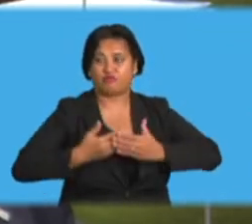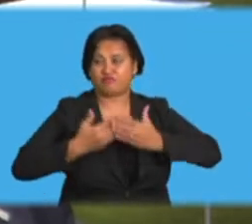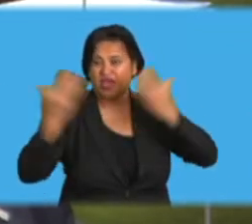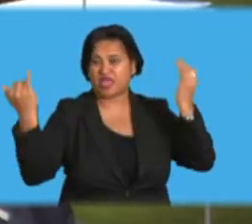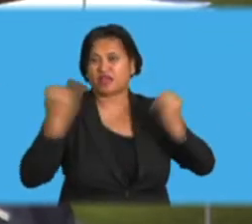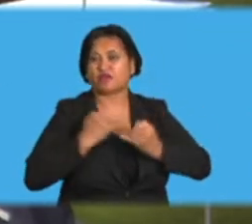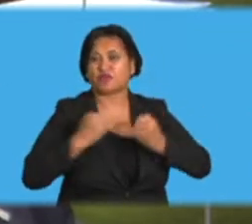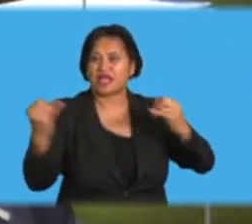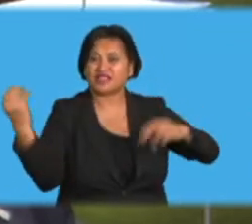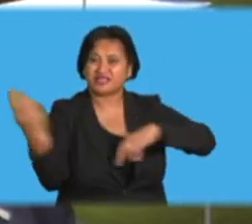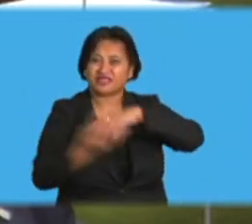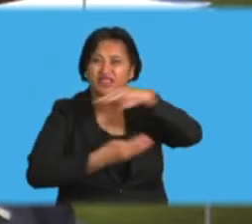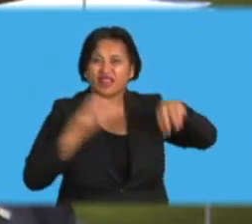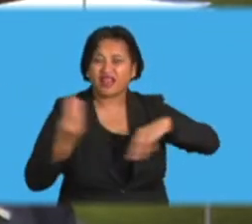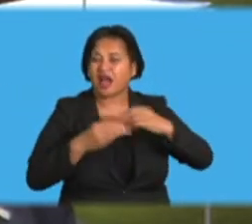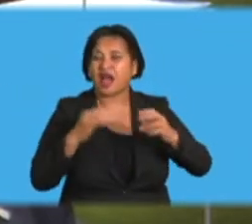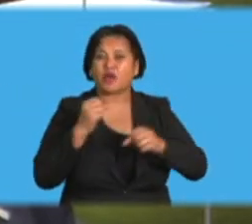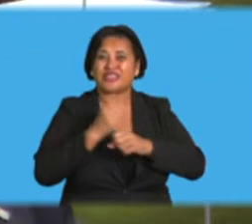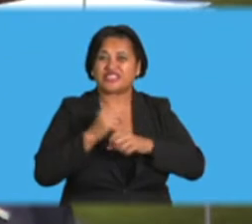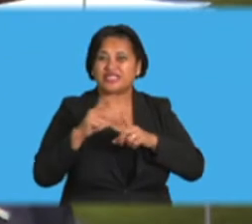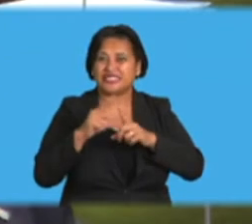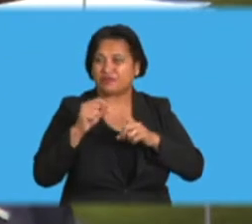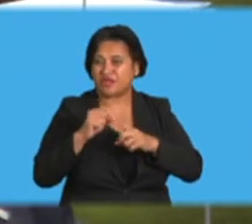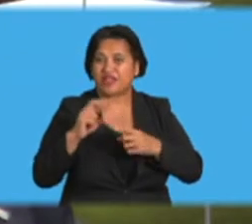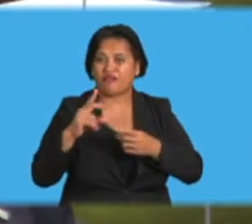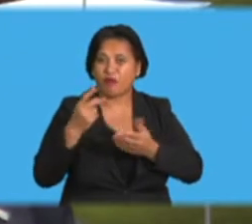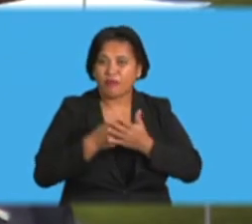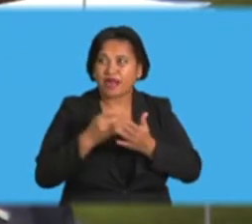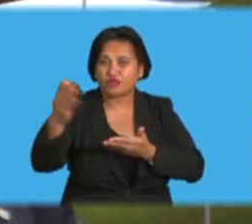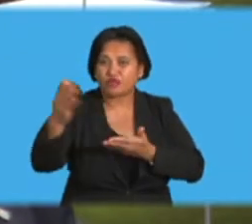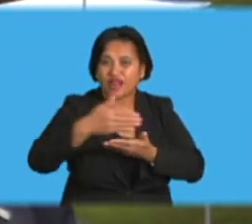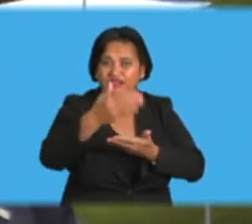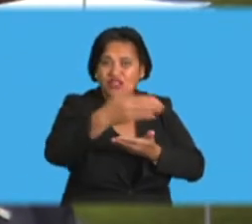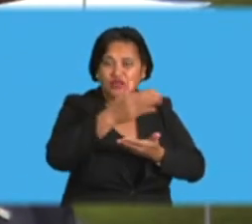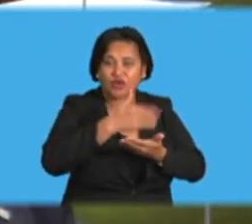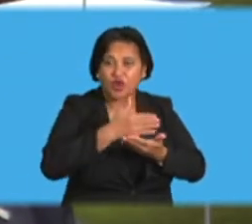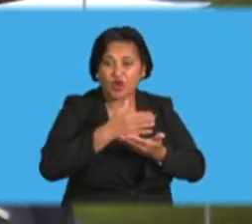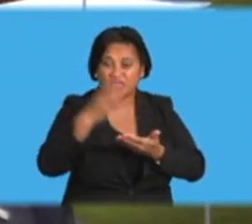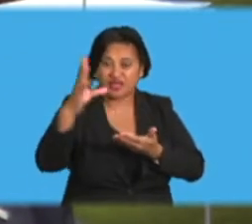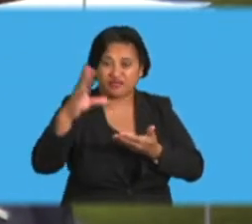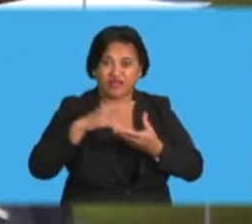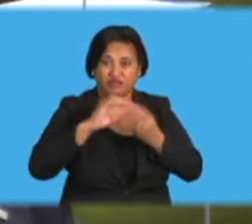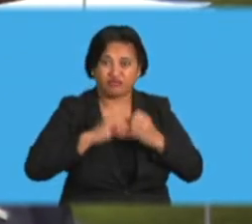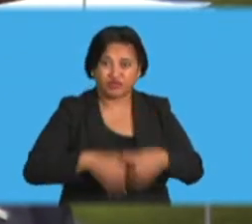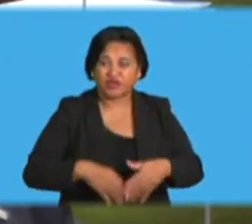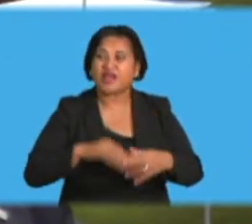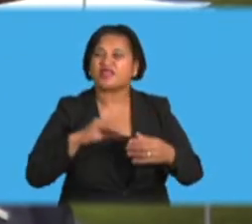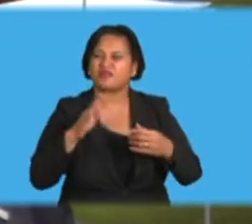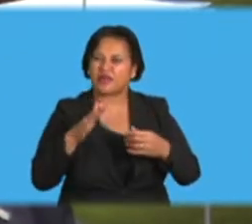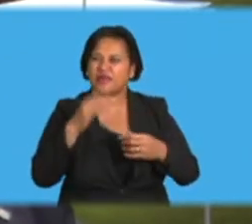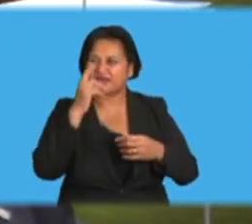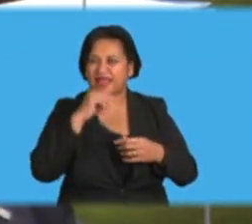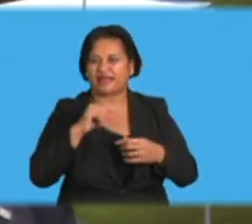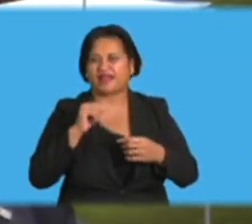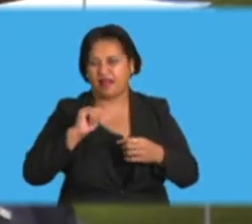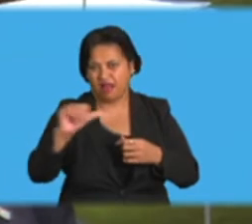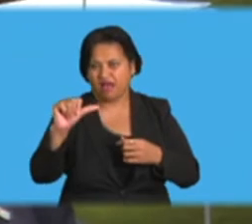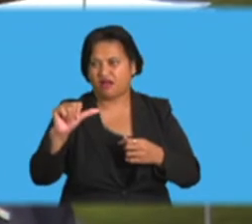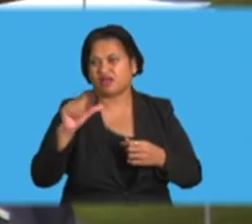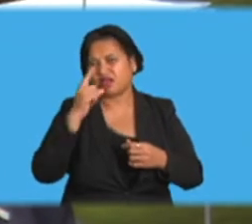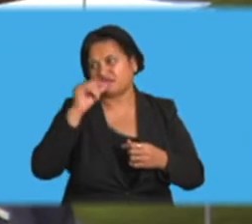damages your GDP up to a certain value or in excess of a percentage of the value, then you should be able to access concessional funding. Otherwise, you can